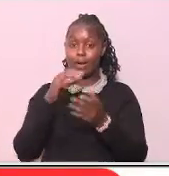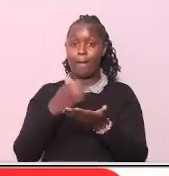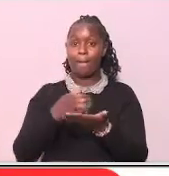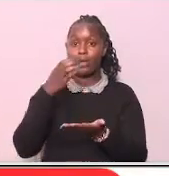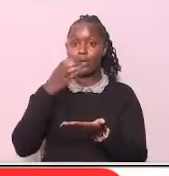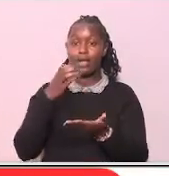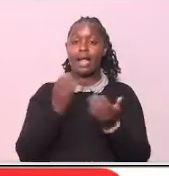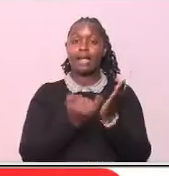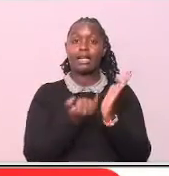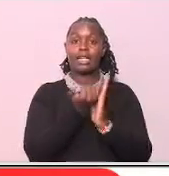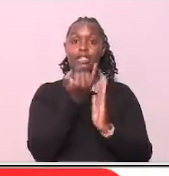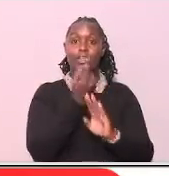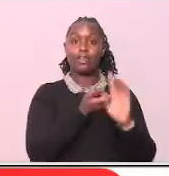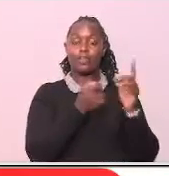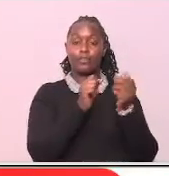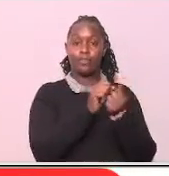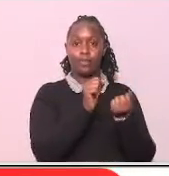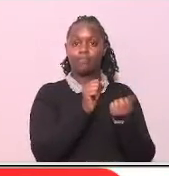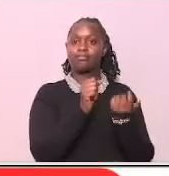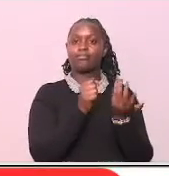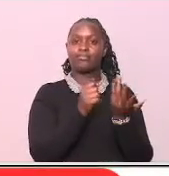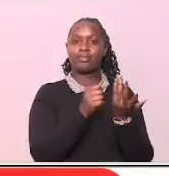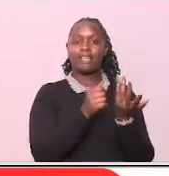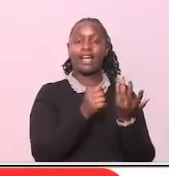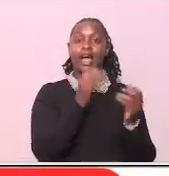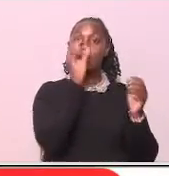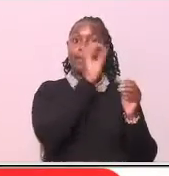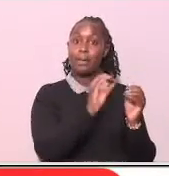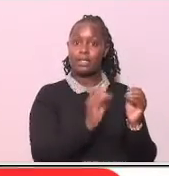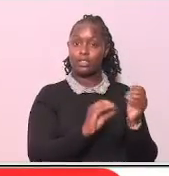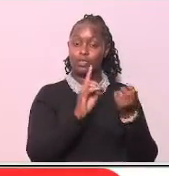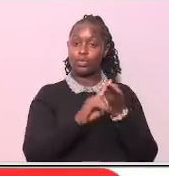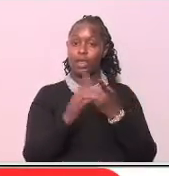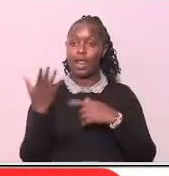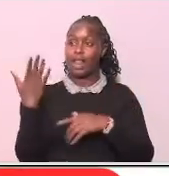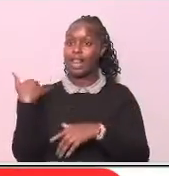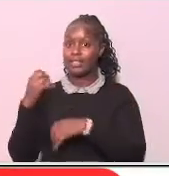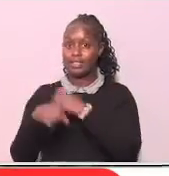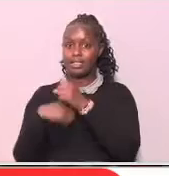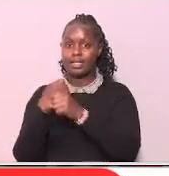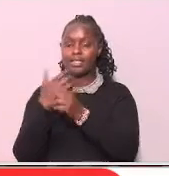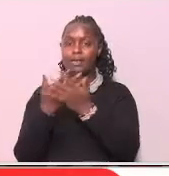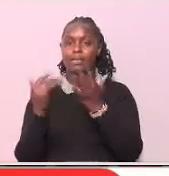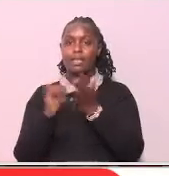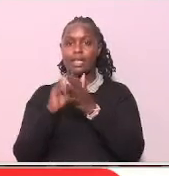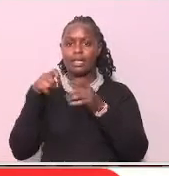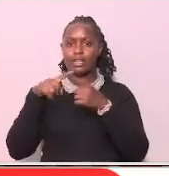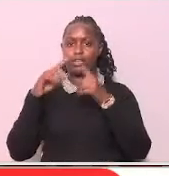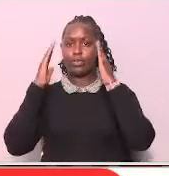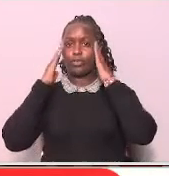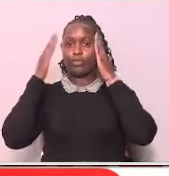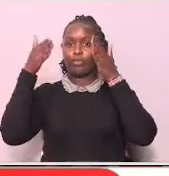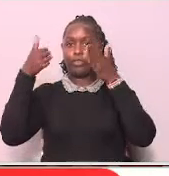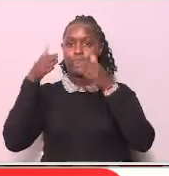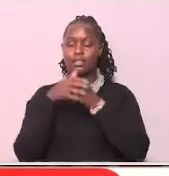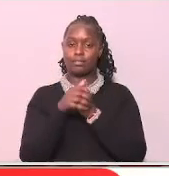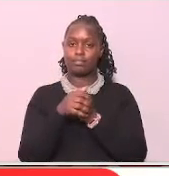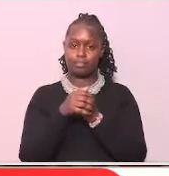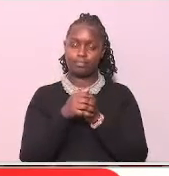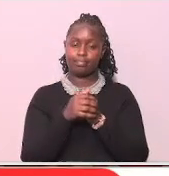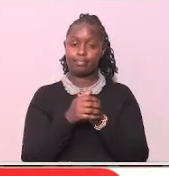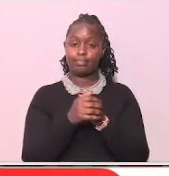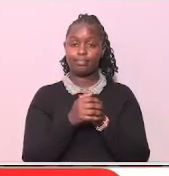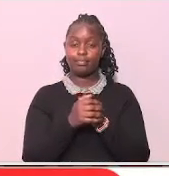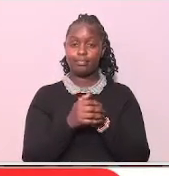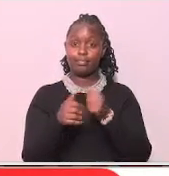hadi asilimia 34 mwaka jana ni jambo linalohitaji kuangaziwa kwa kina. Of course the danger as far as this is